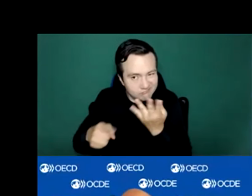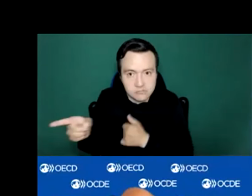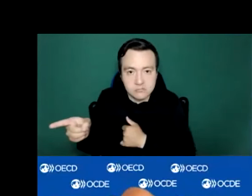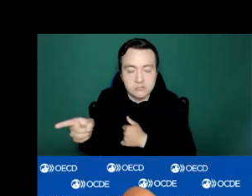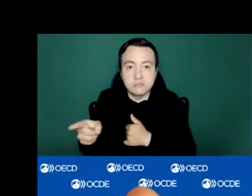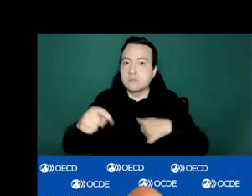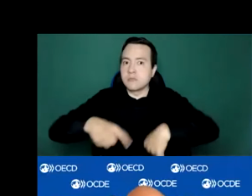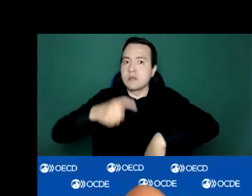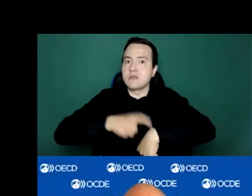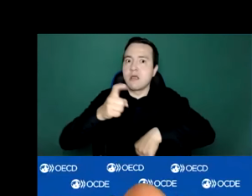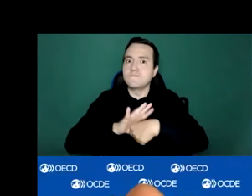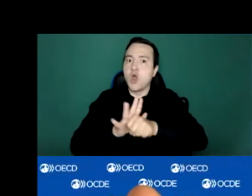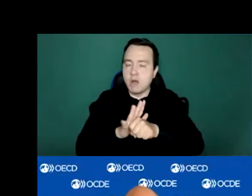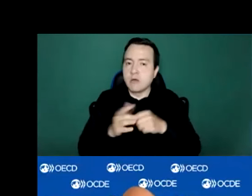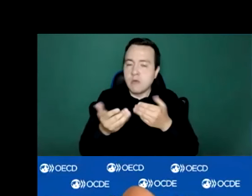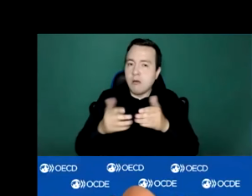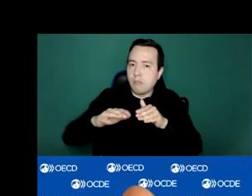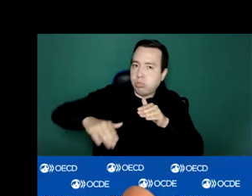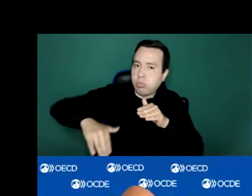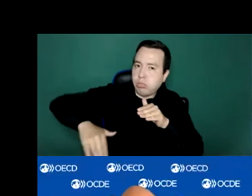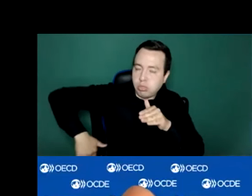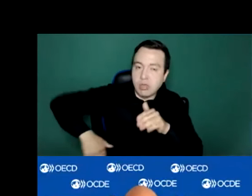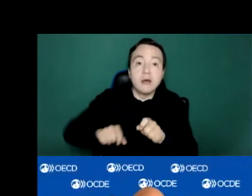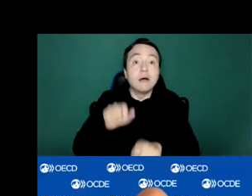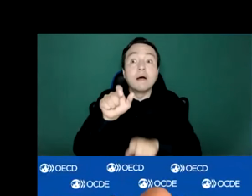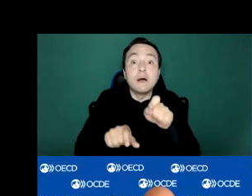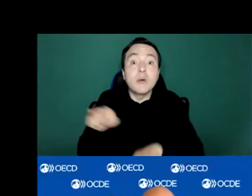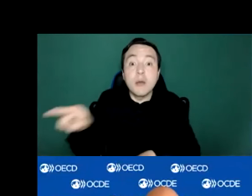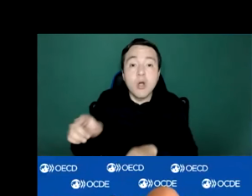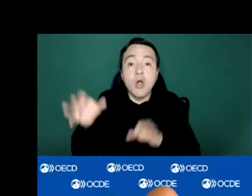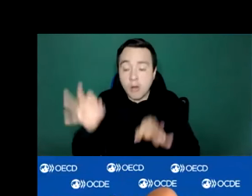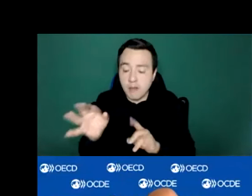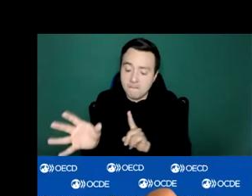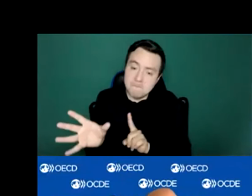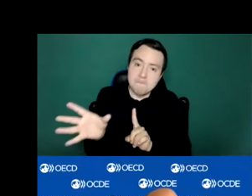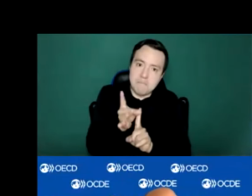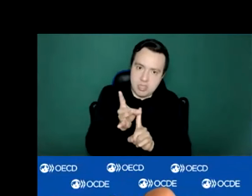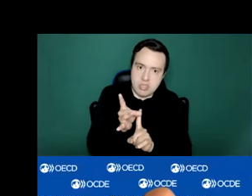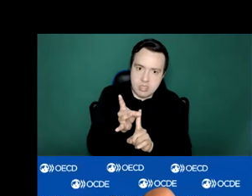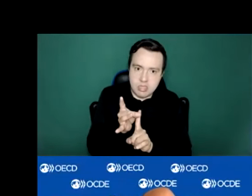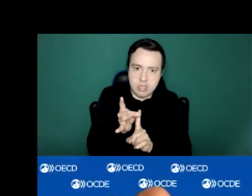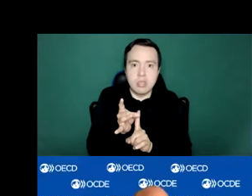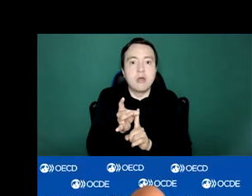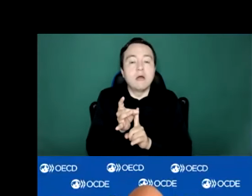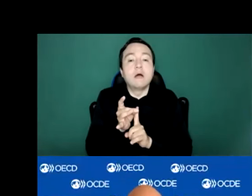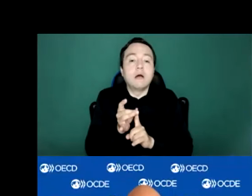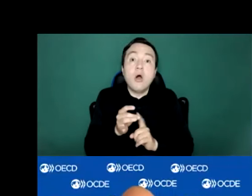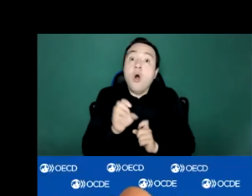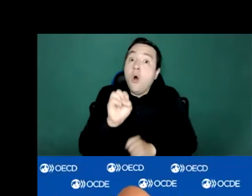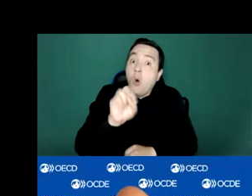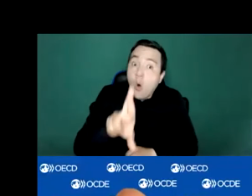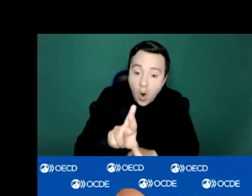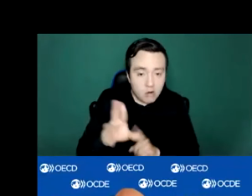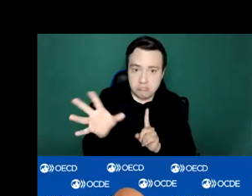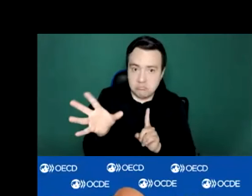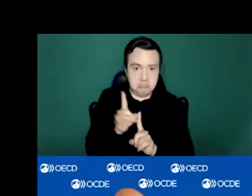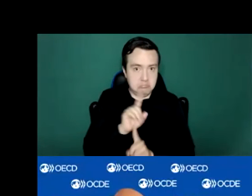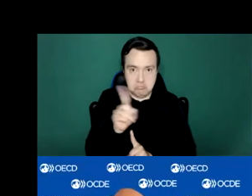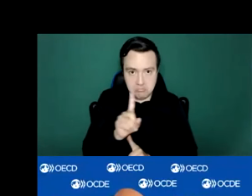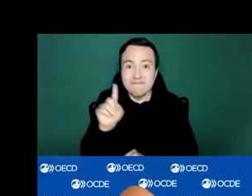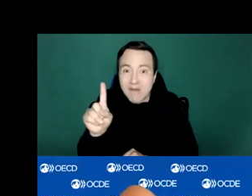the direct and indirect effects of COVID crisis. Those who had delayed and foregone care, those who have COVID and are suffering for